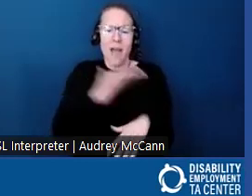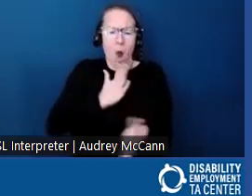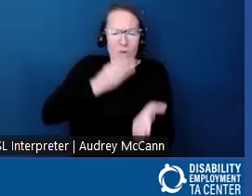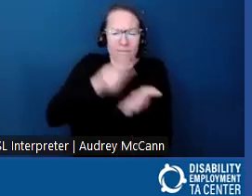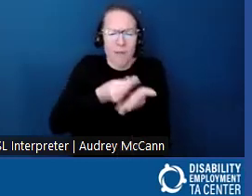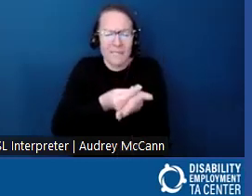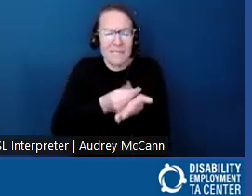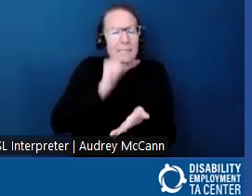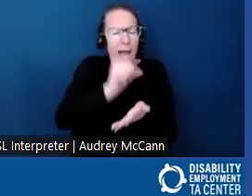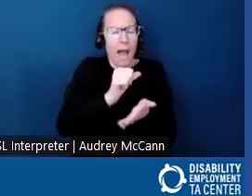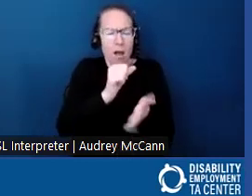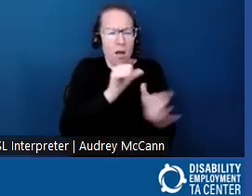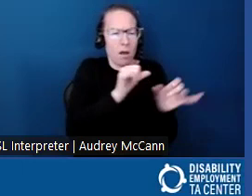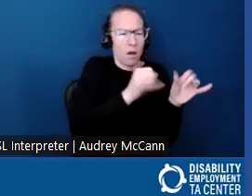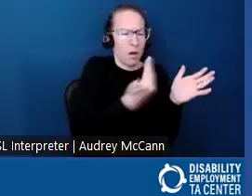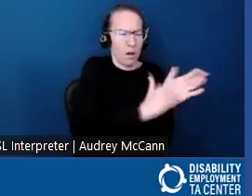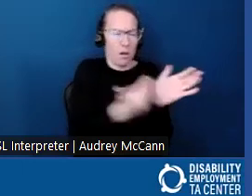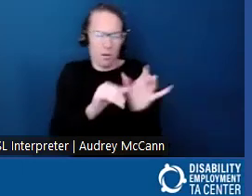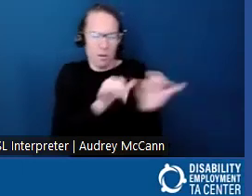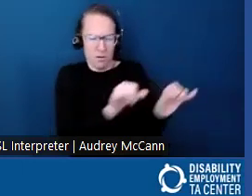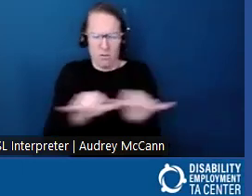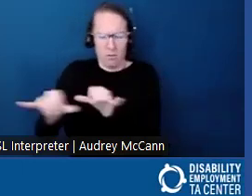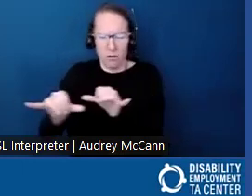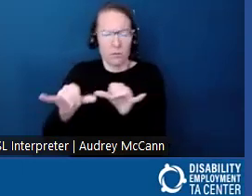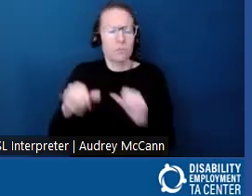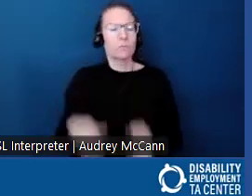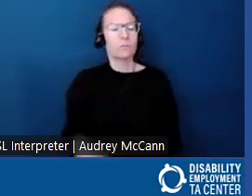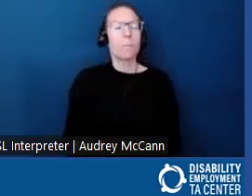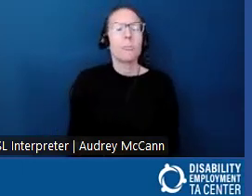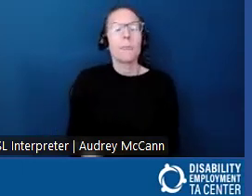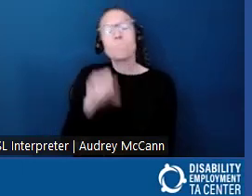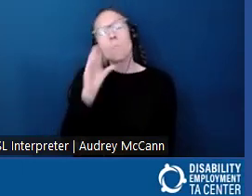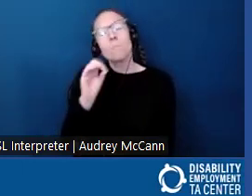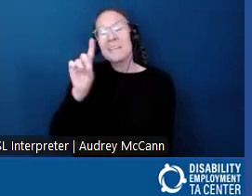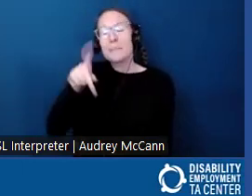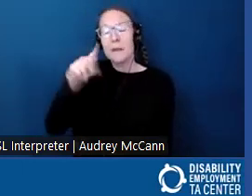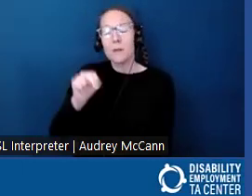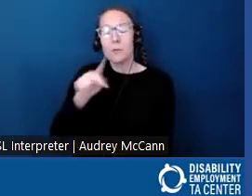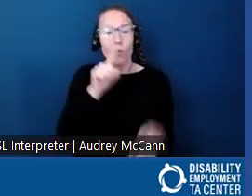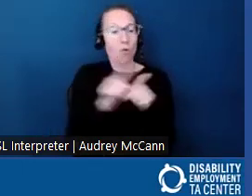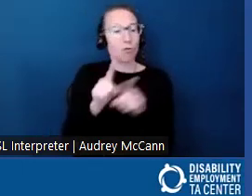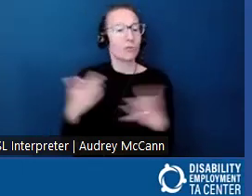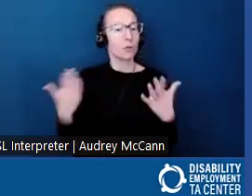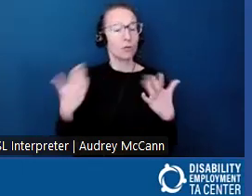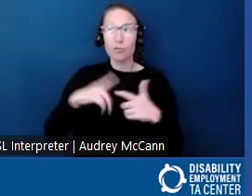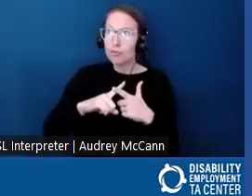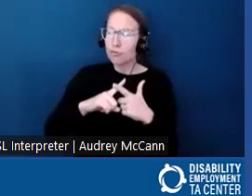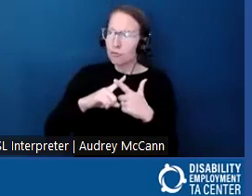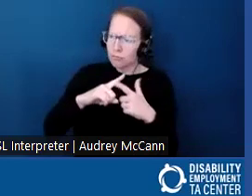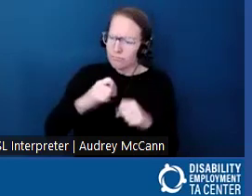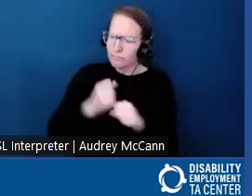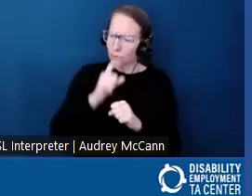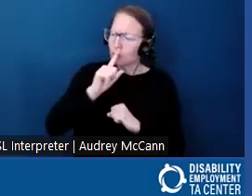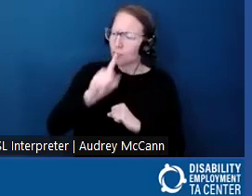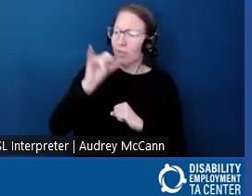our organizations for our job seekers. DPNs are also here to ensure that our